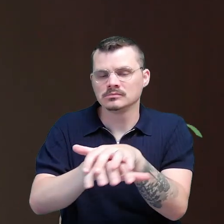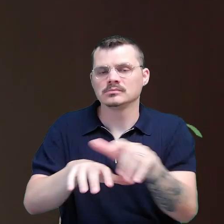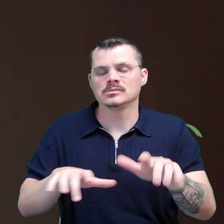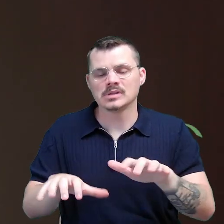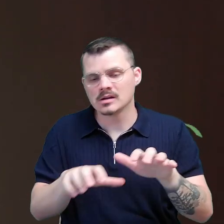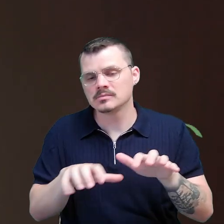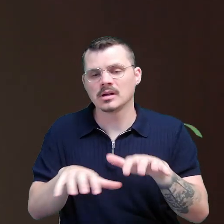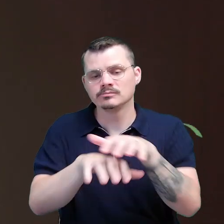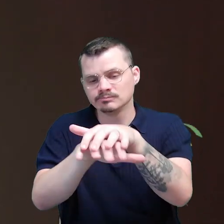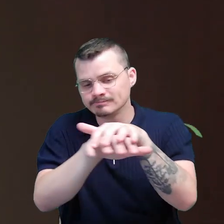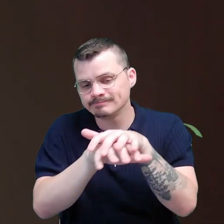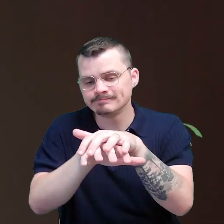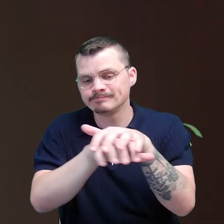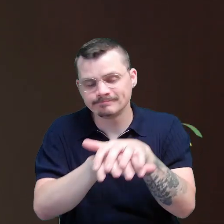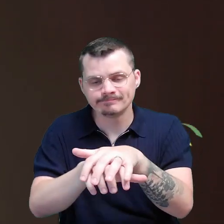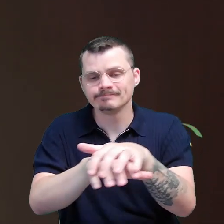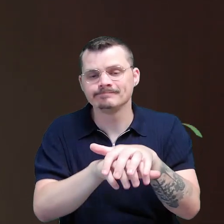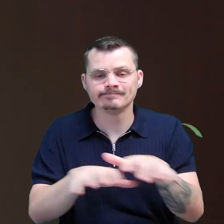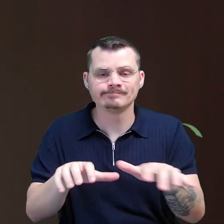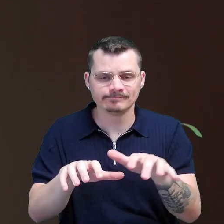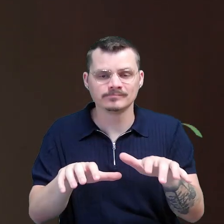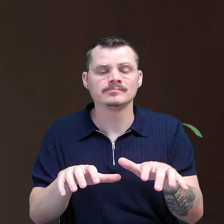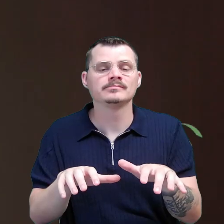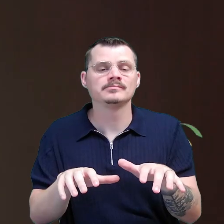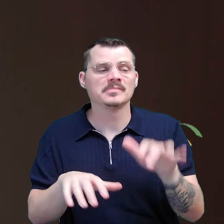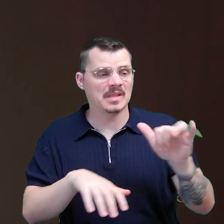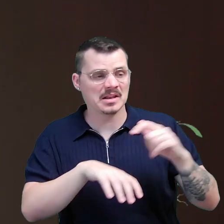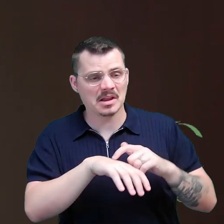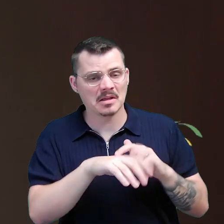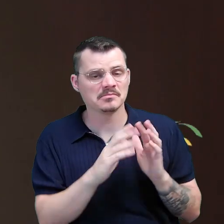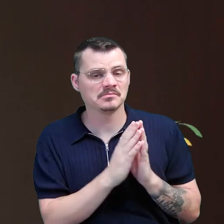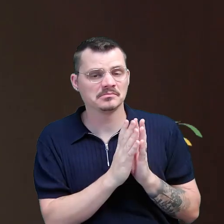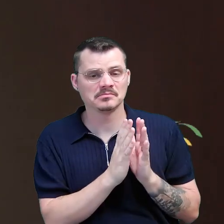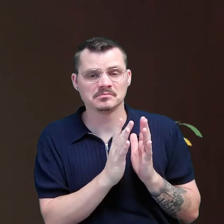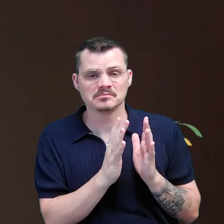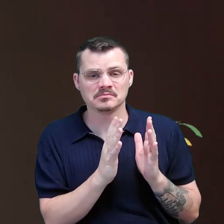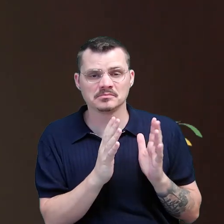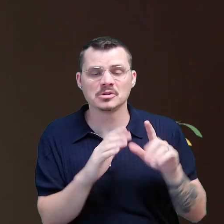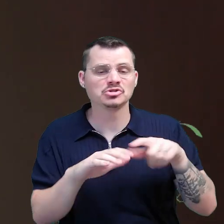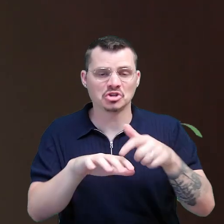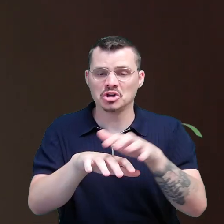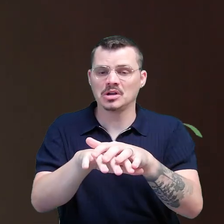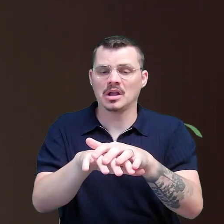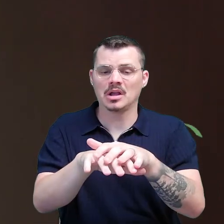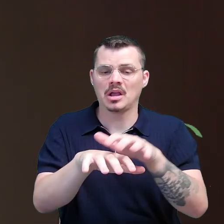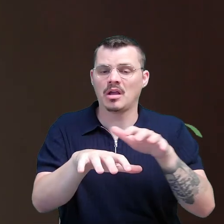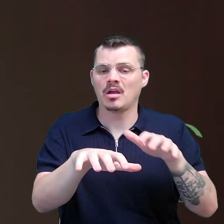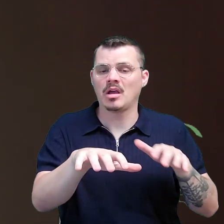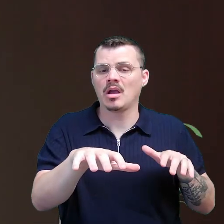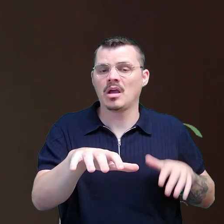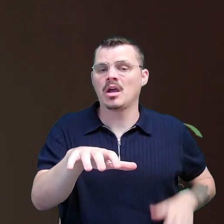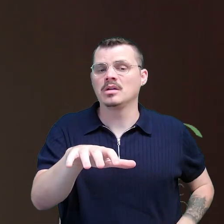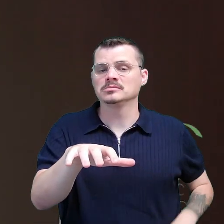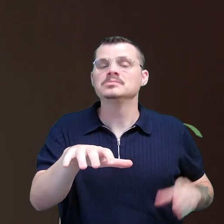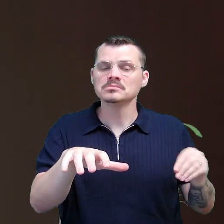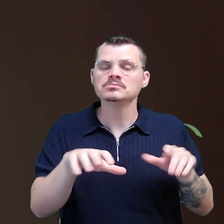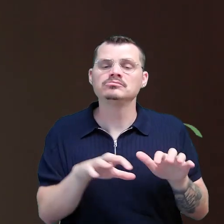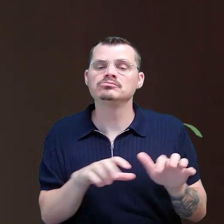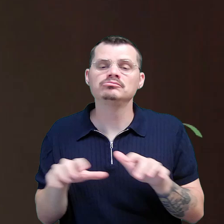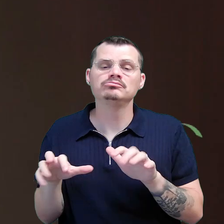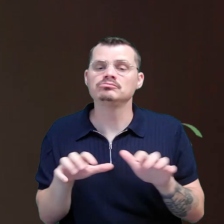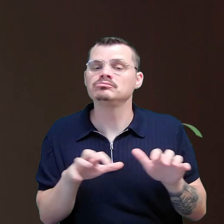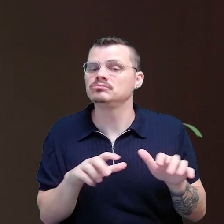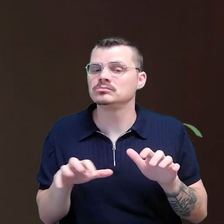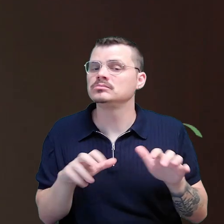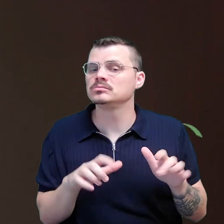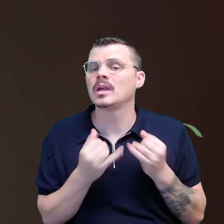And then after some time of that, nobody steadied his arm anymore. And he started to